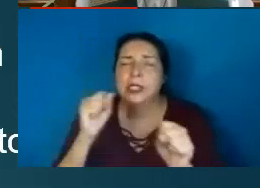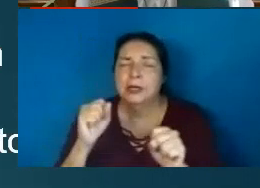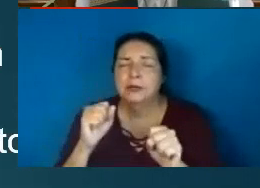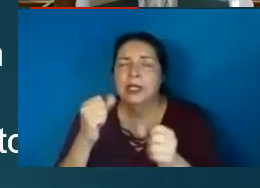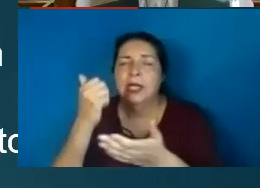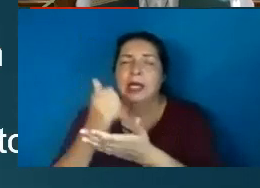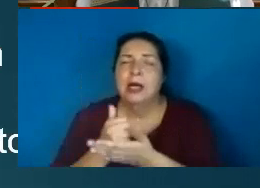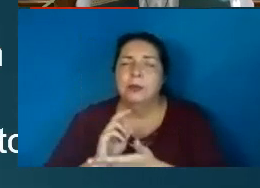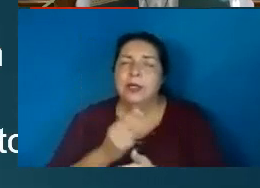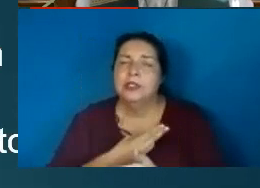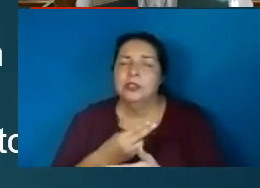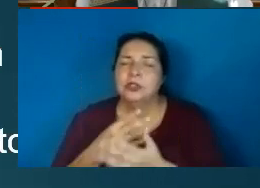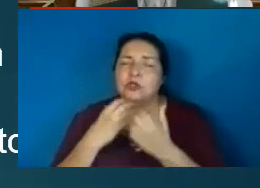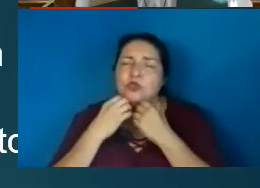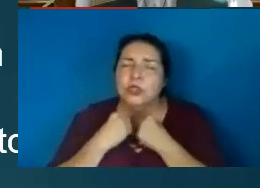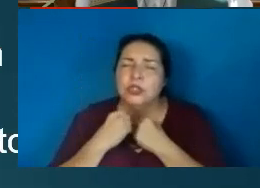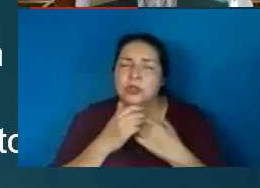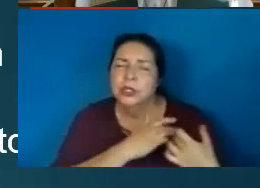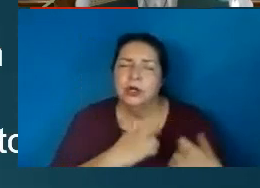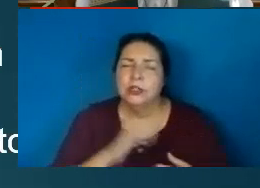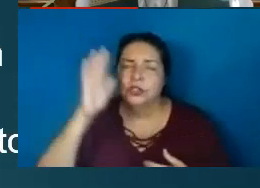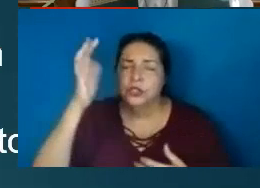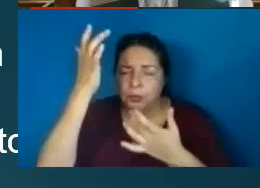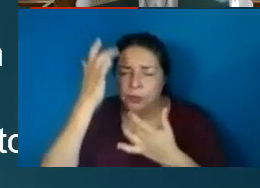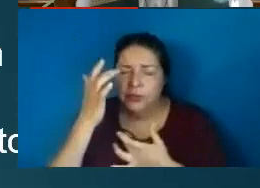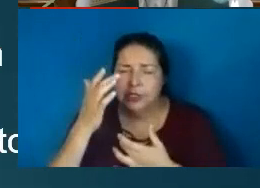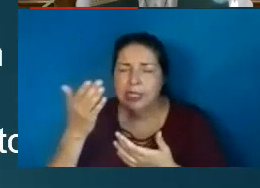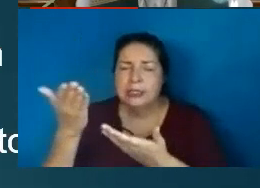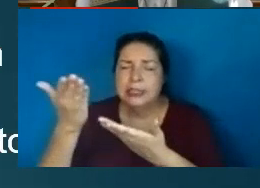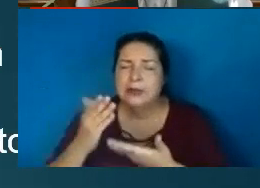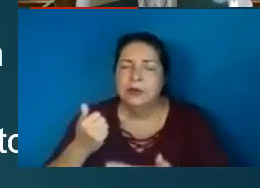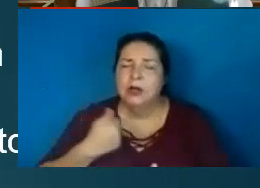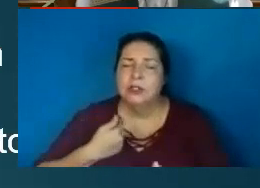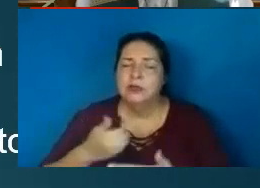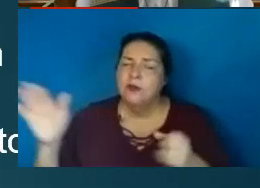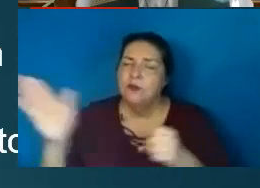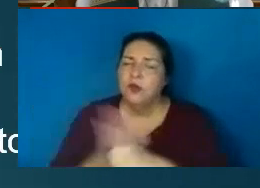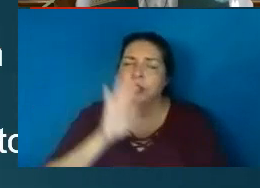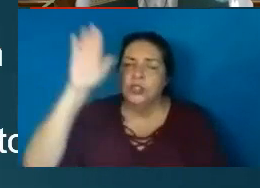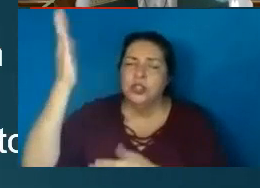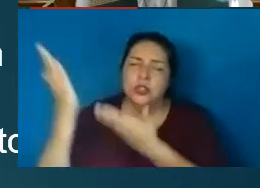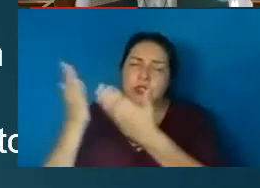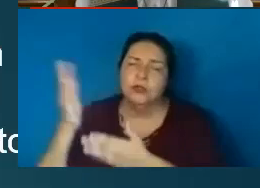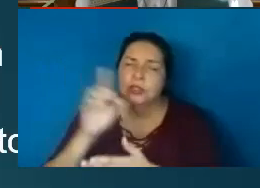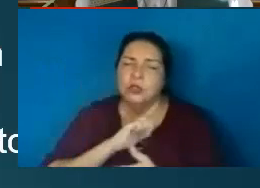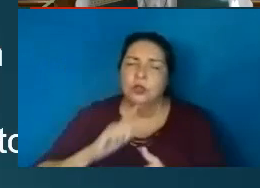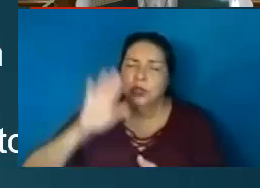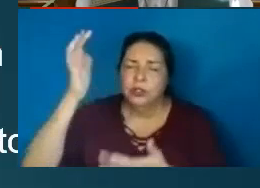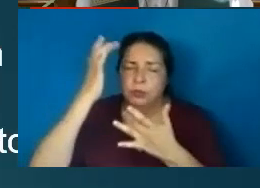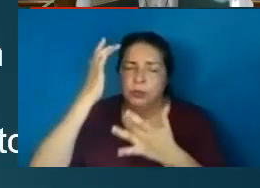to treasure in our hearts your mercy, and to give ourselves fully to your service. Lord, in your mercy,